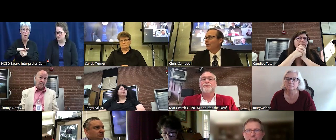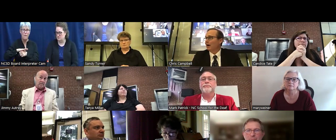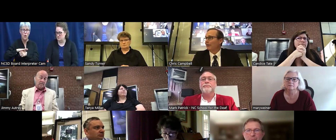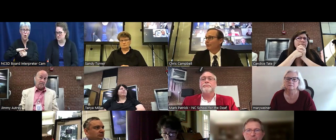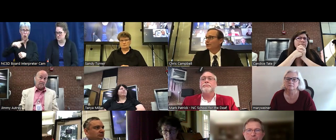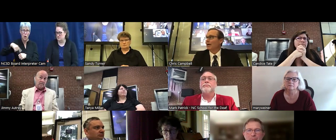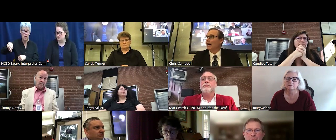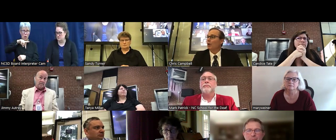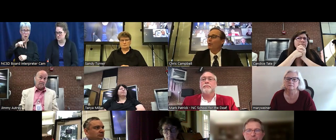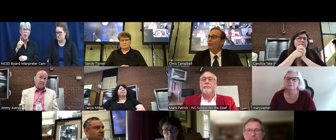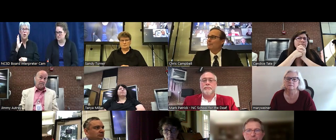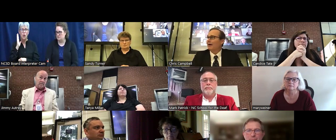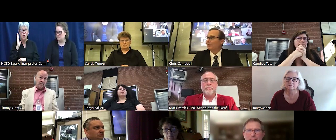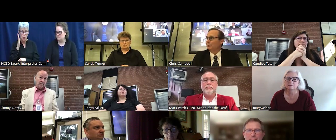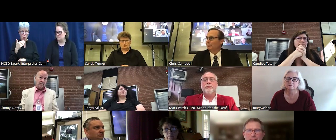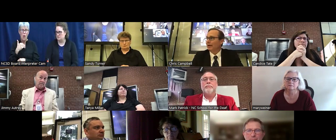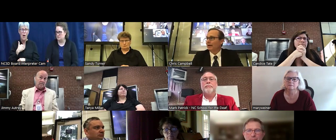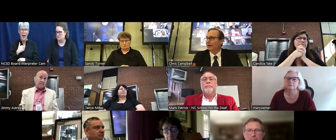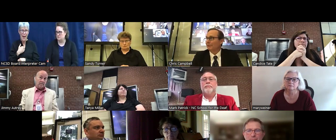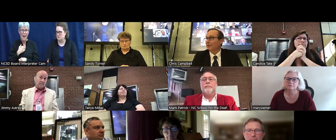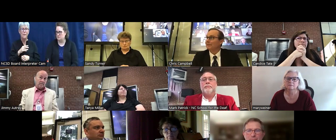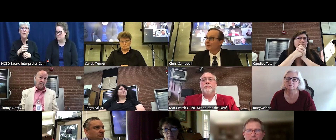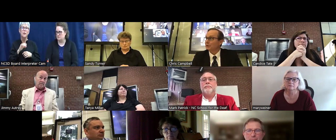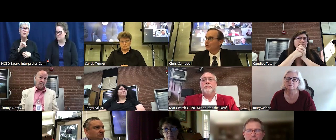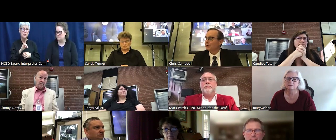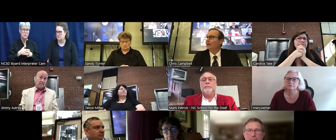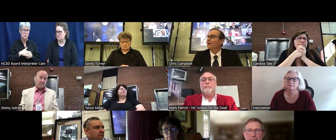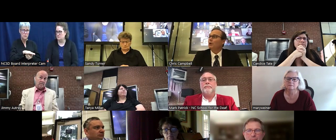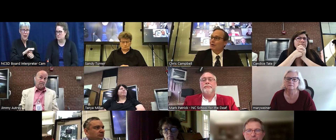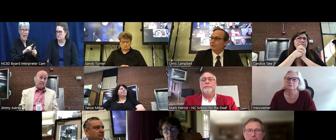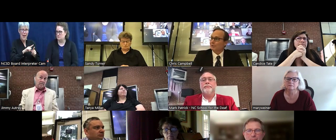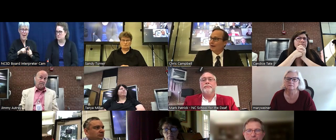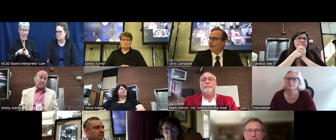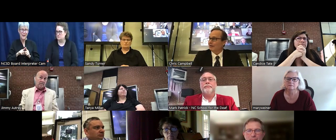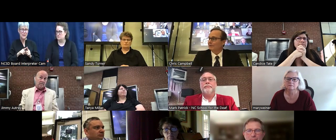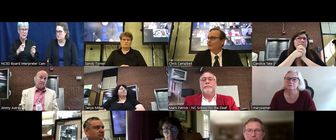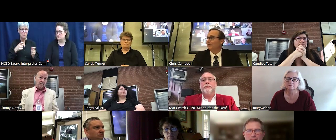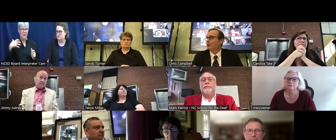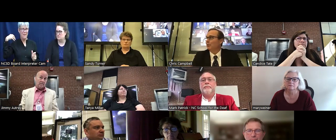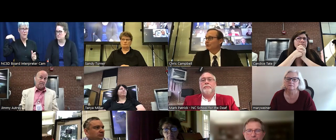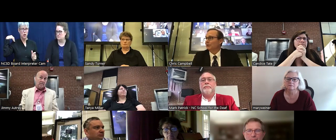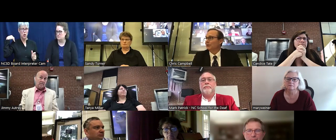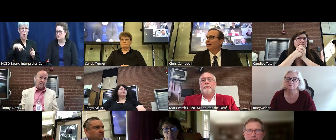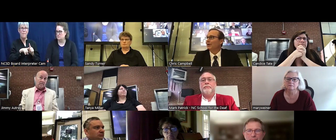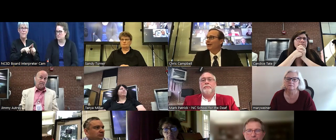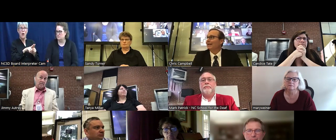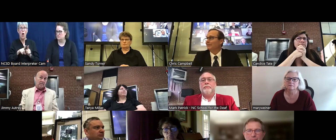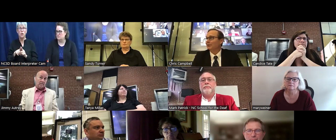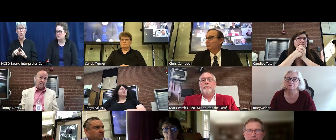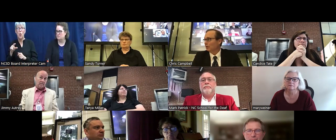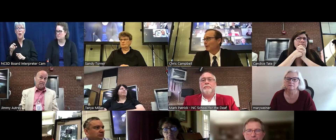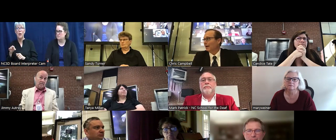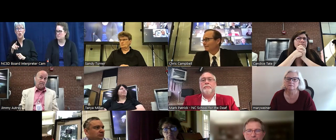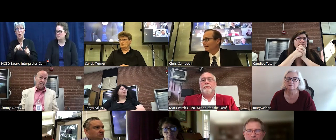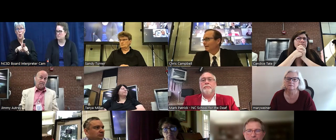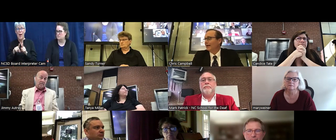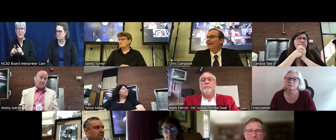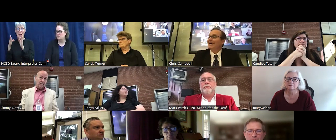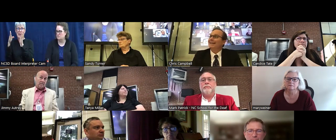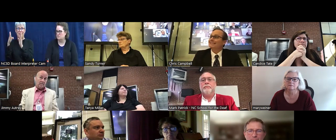have coverage not only by virtue of being a government official, you also have coverage if you are sued in your individual